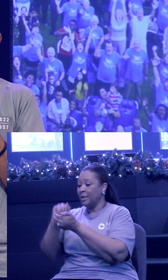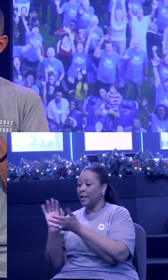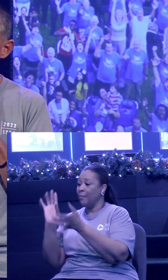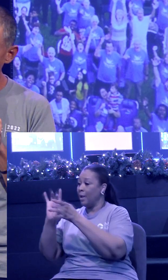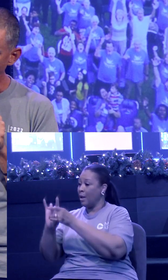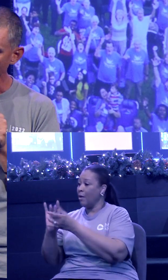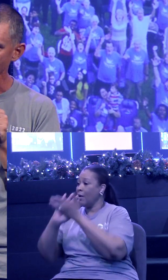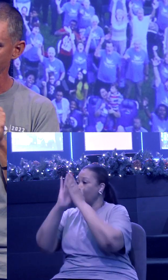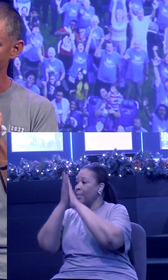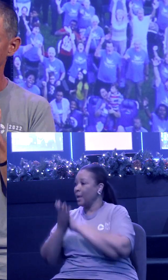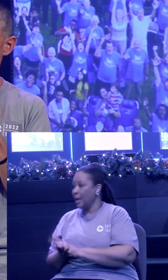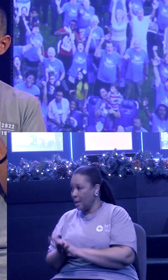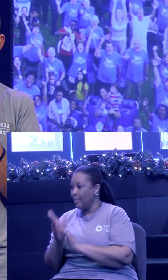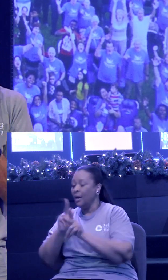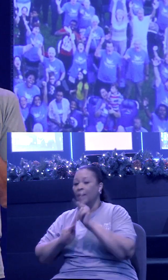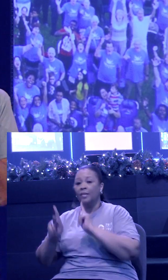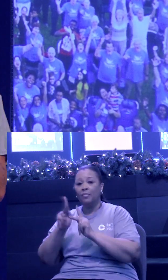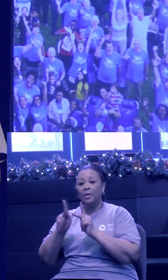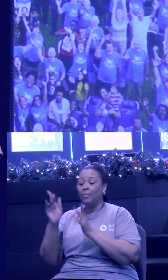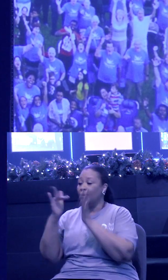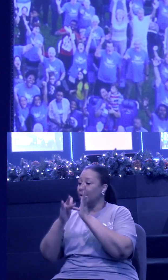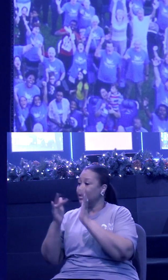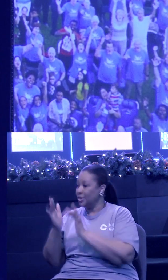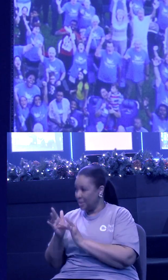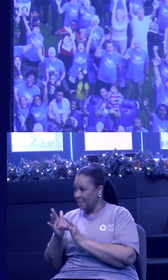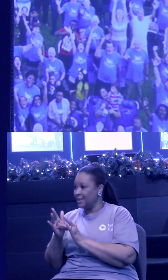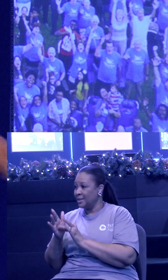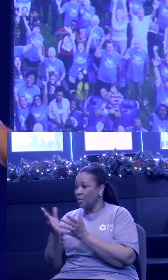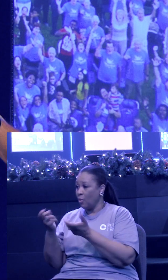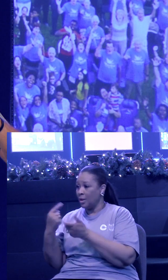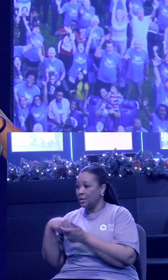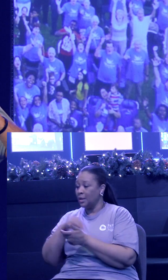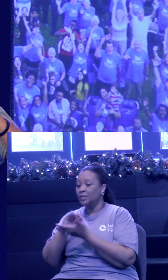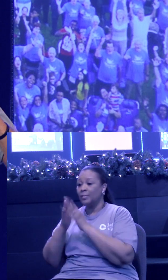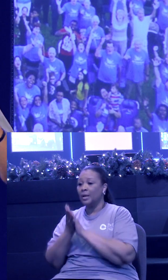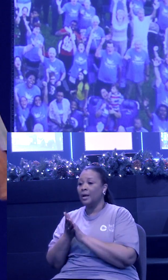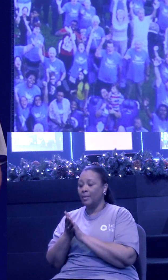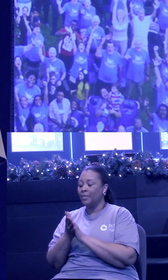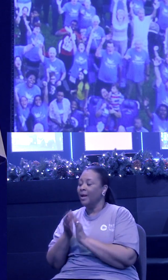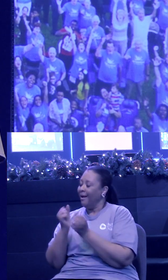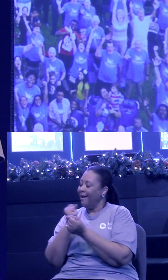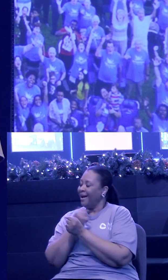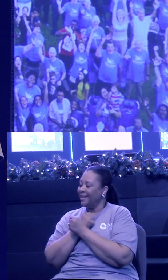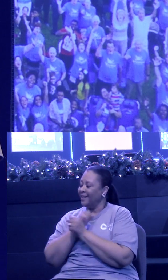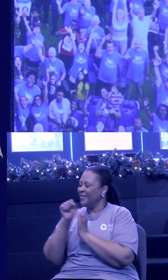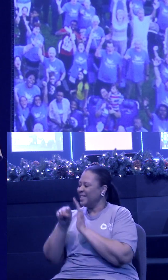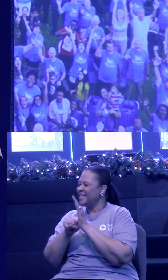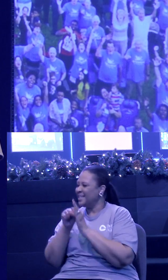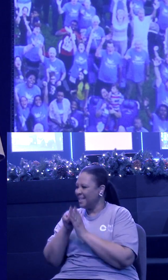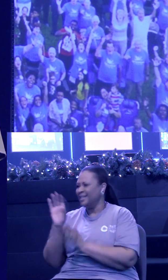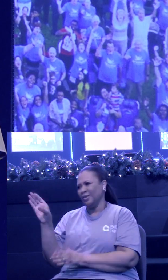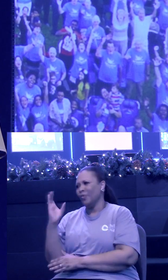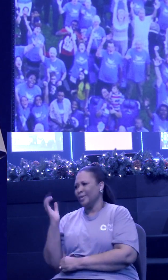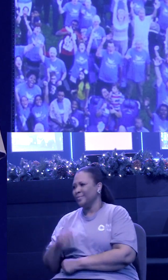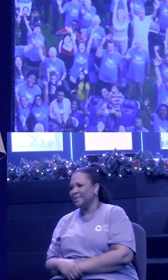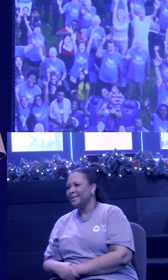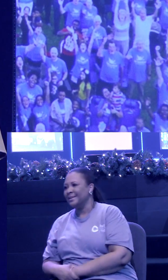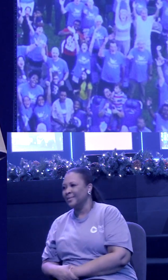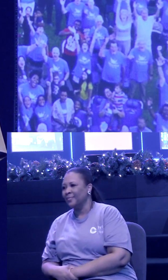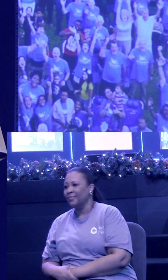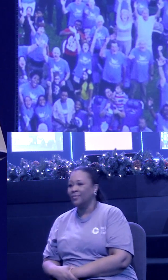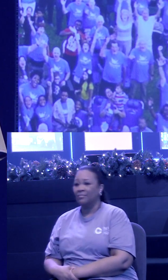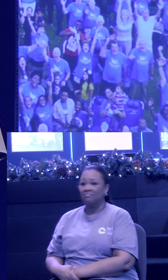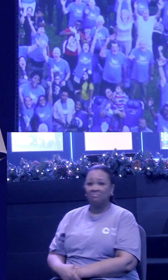belong, and become the people Jesus intends for us to be. One of the things we love, favorite seasons of the year, Christmas. Come on.